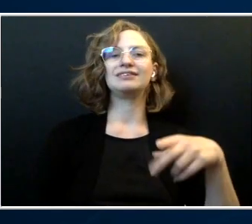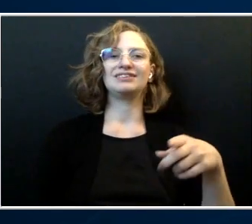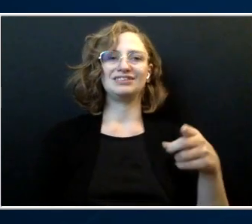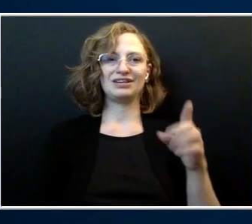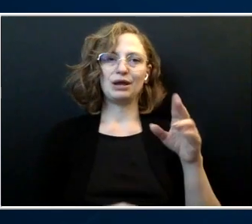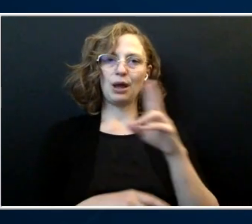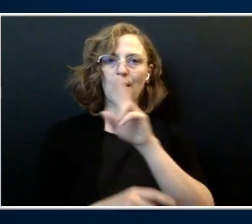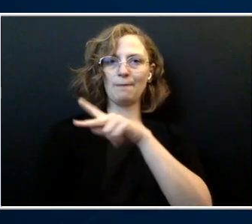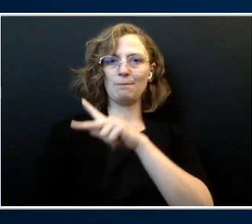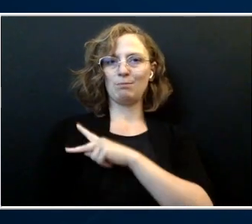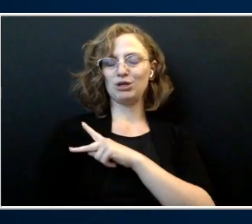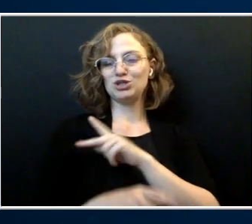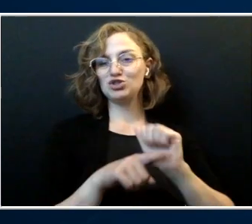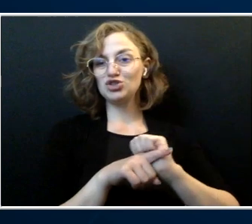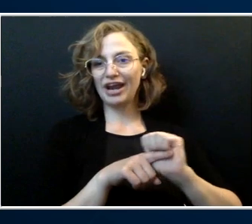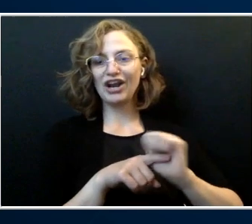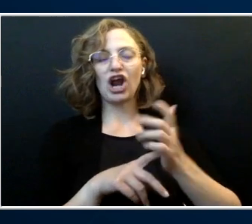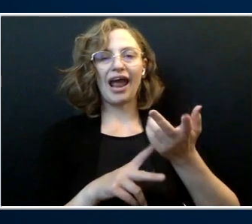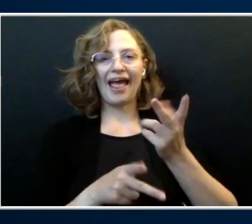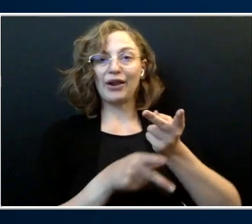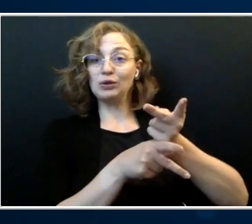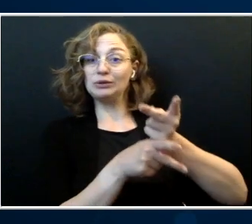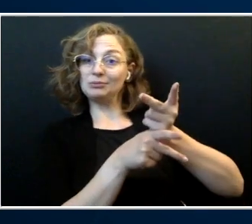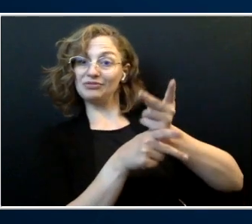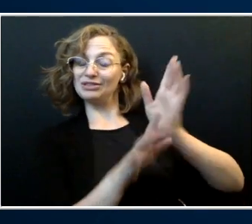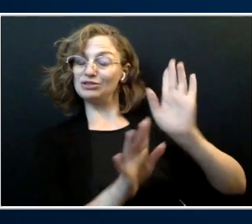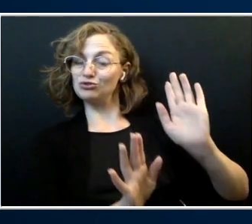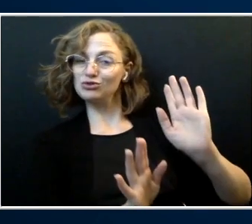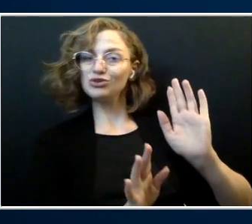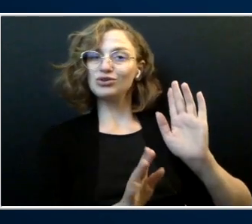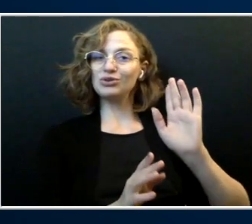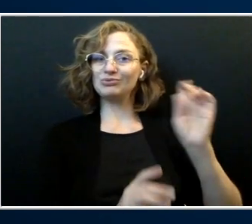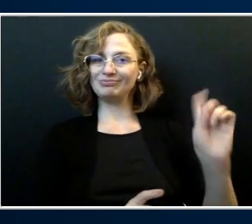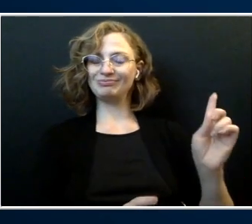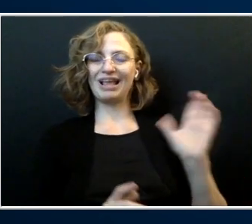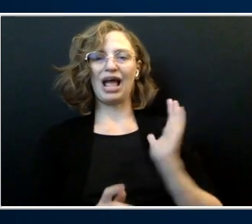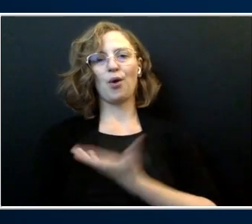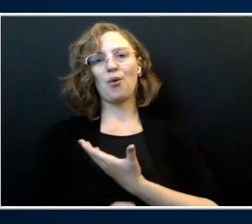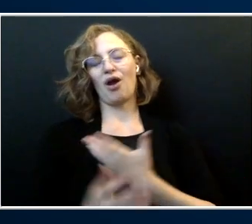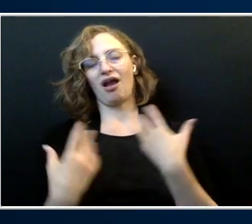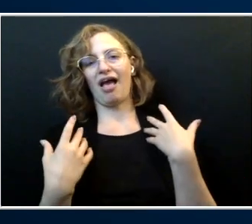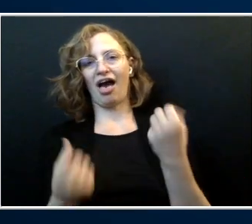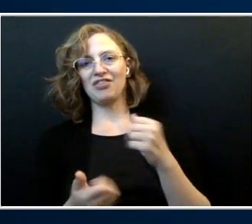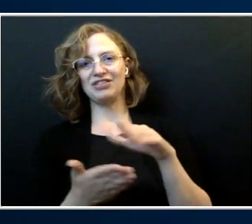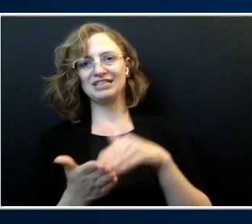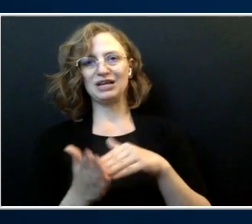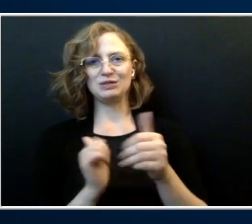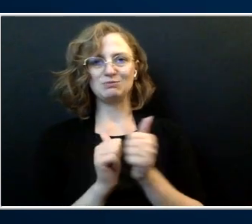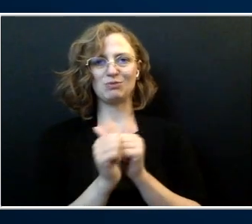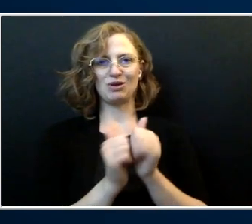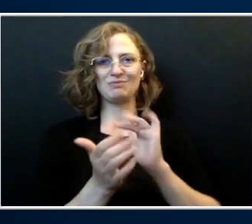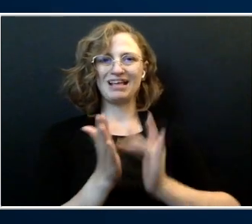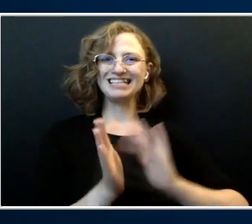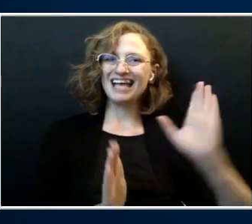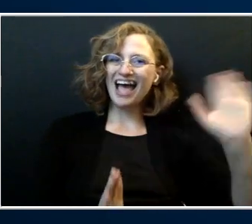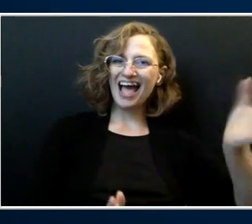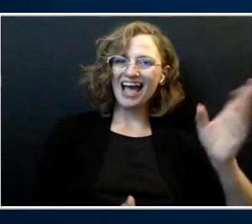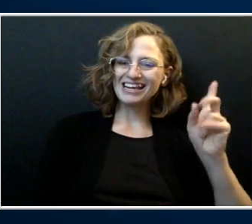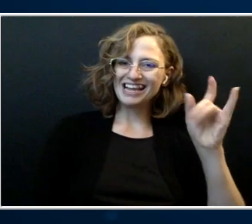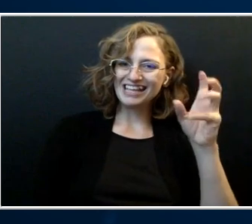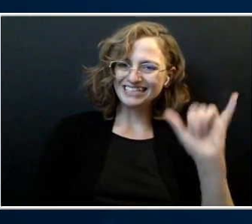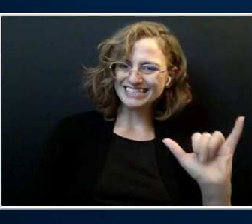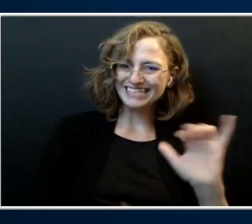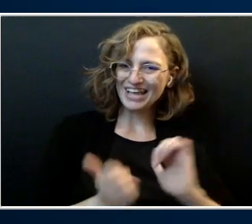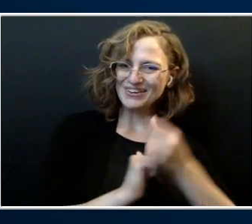help at the Health System Sports and Performance Center. Hi, Kelsey. How are you? She'll lead us in a couple of exercises